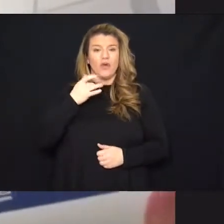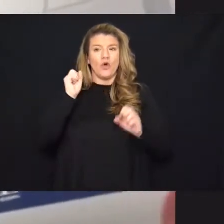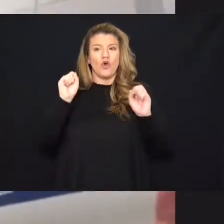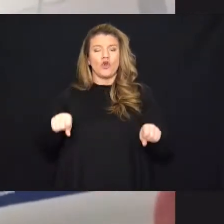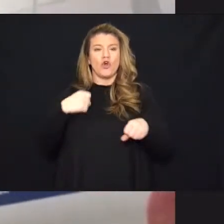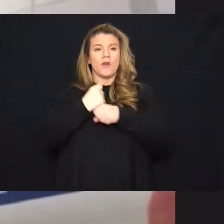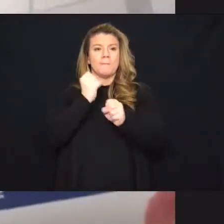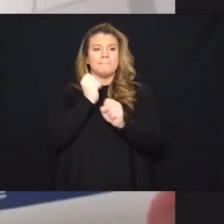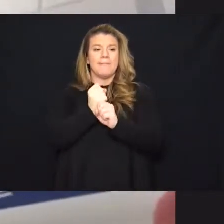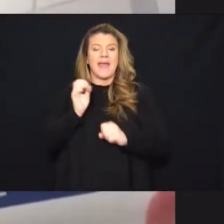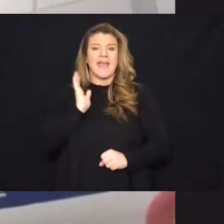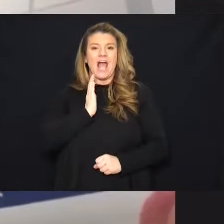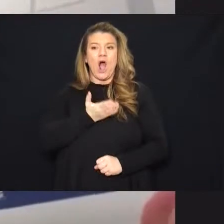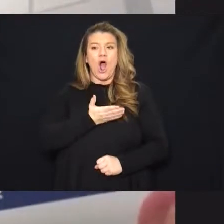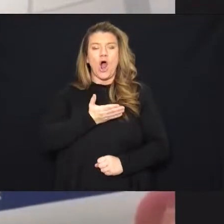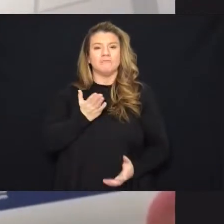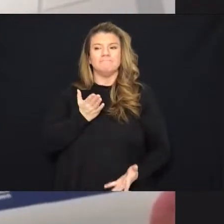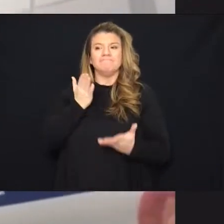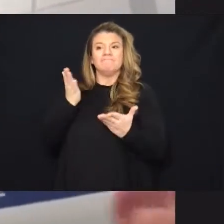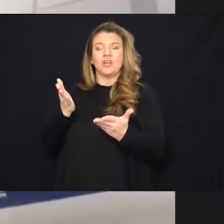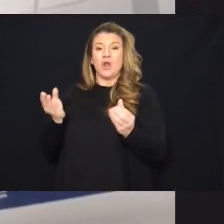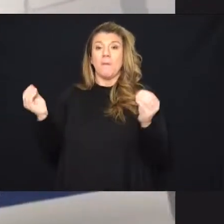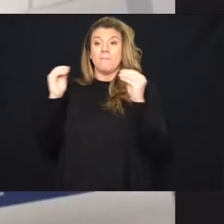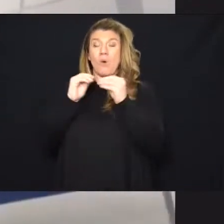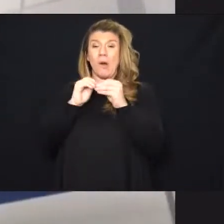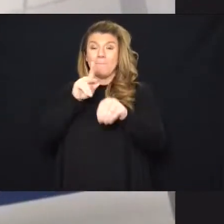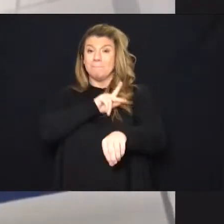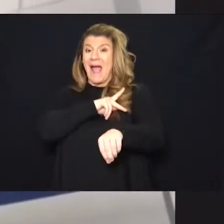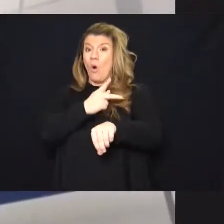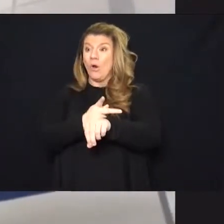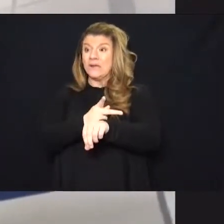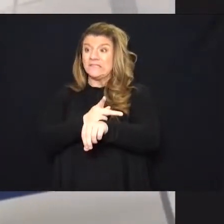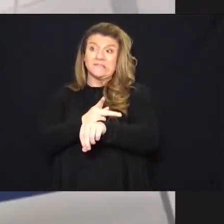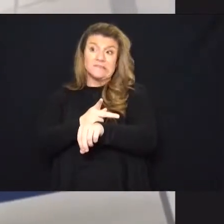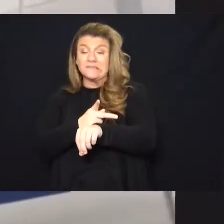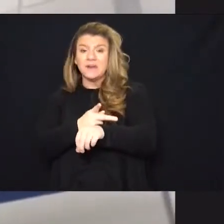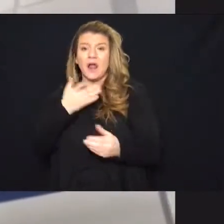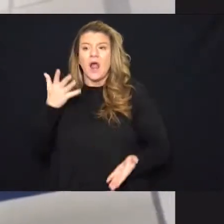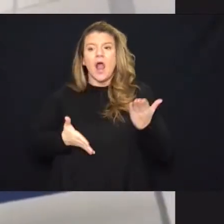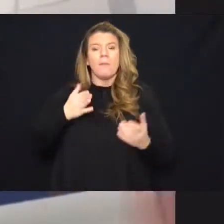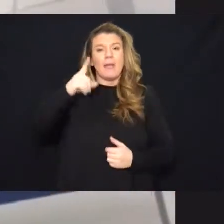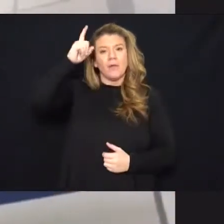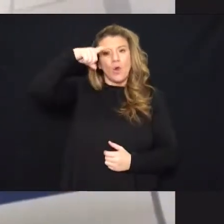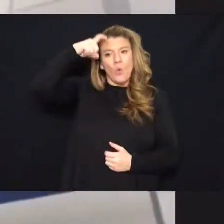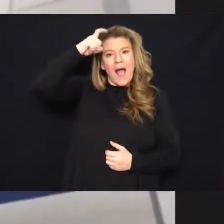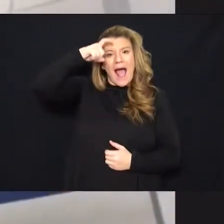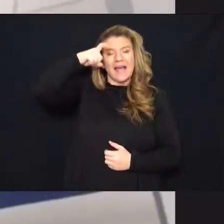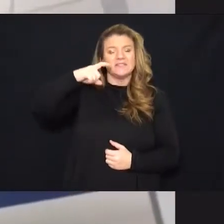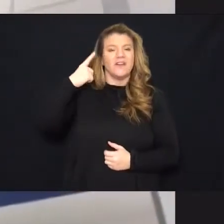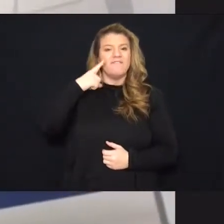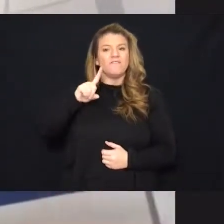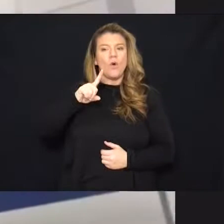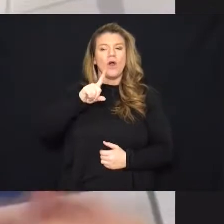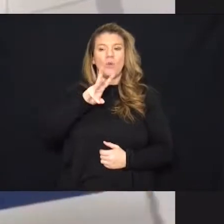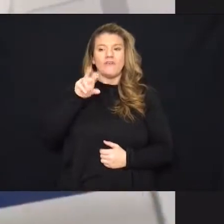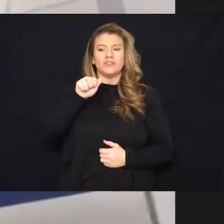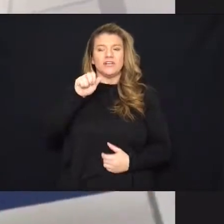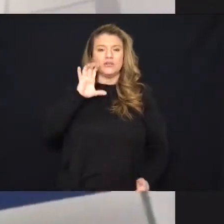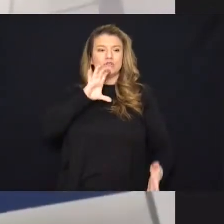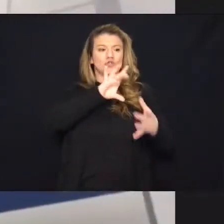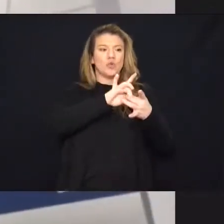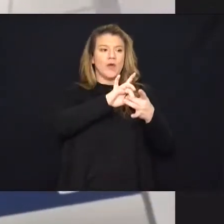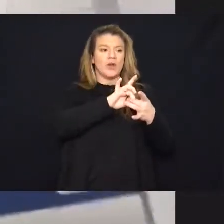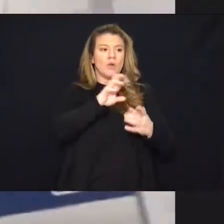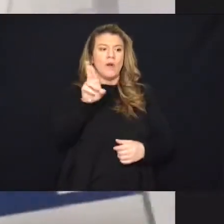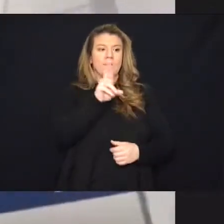case more powerful, or might it be wise for the state of West Virginia to join together with the National Governors Association or the Republican